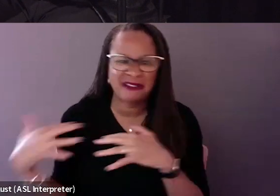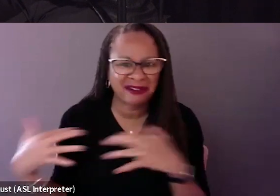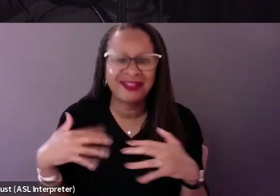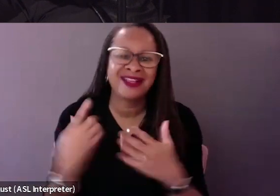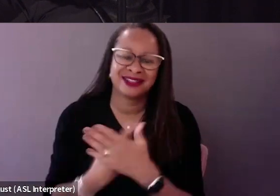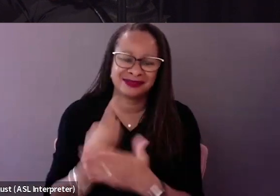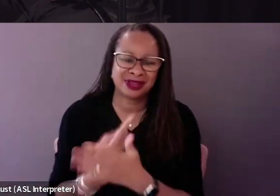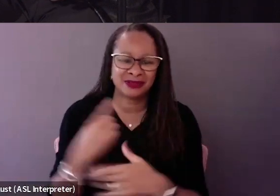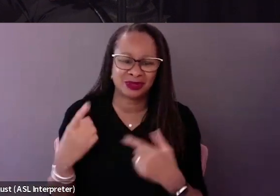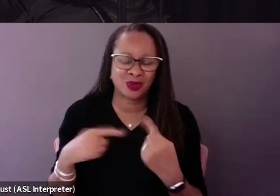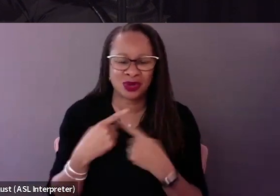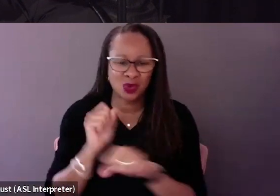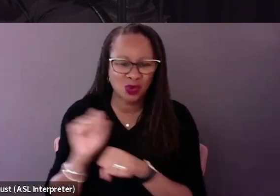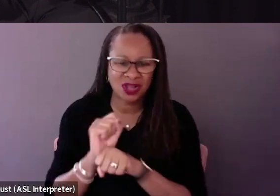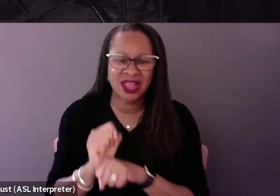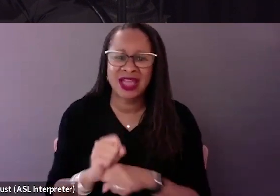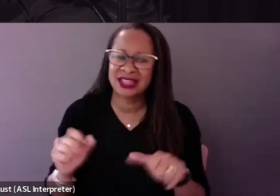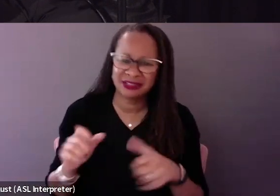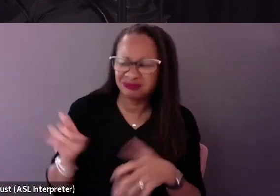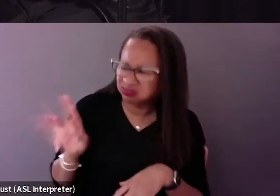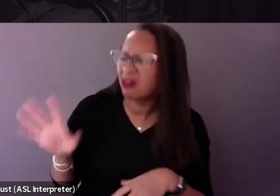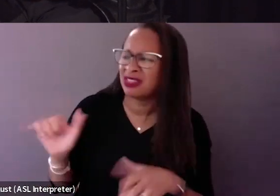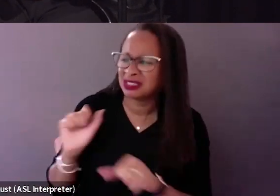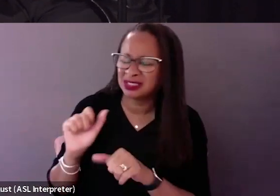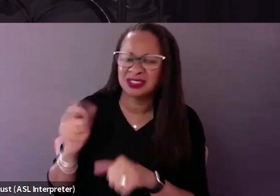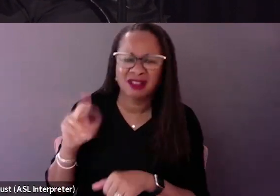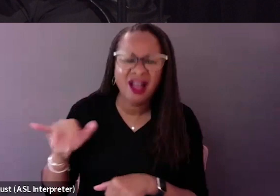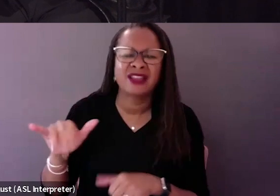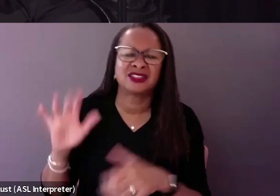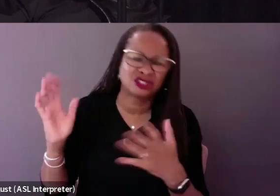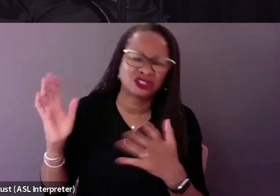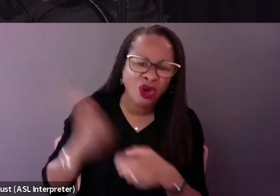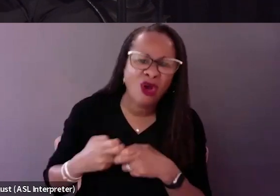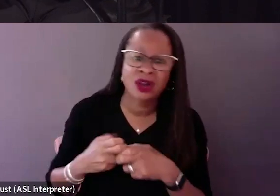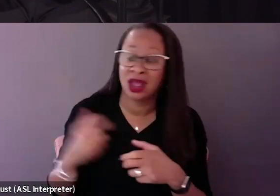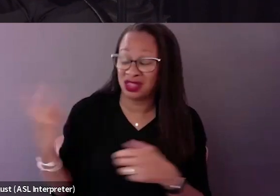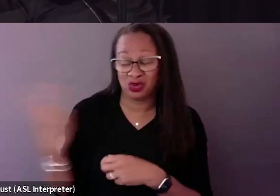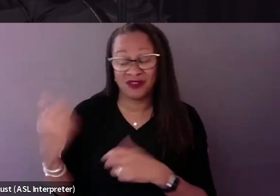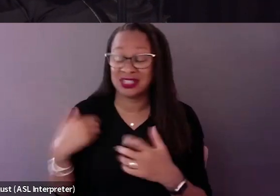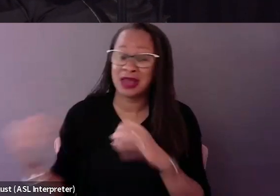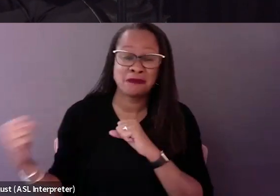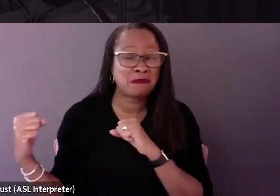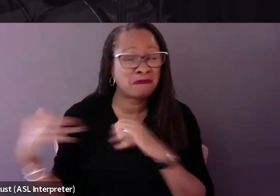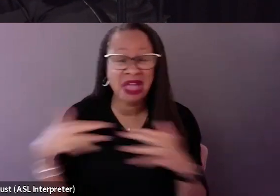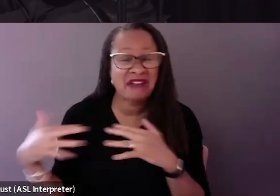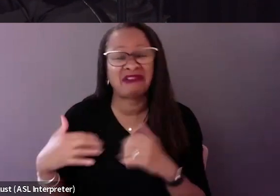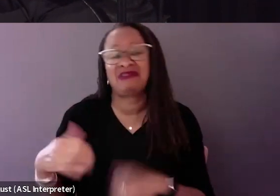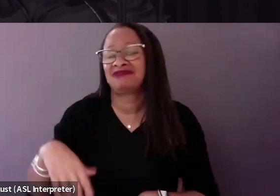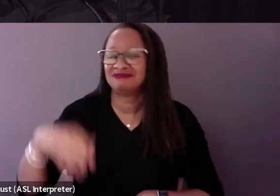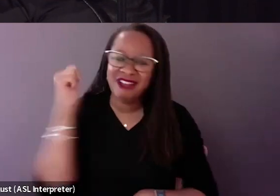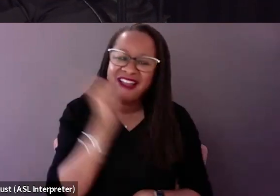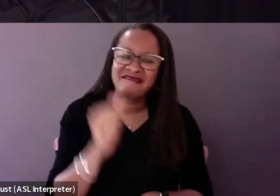you're like, screw this guy. I'm like, this is so hard. But we had this battle, which was every day.